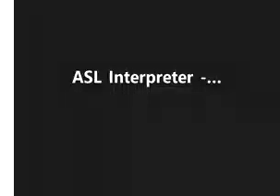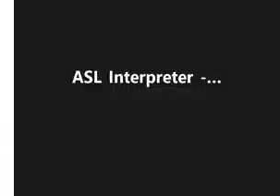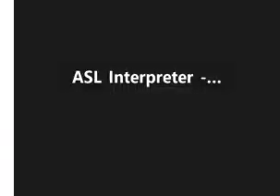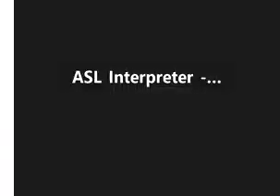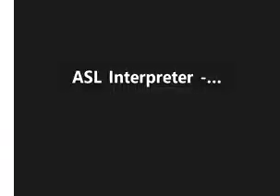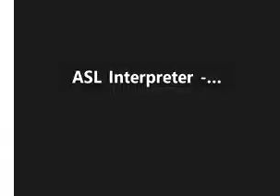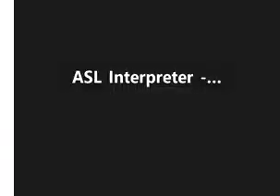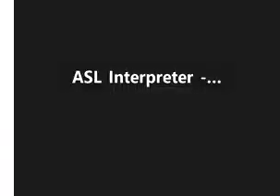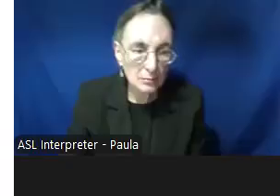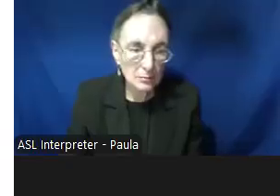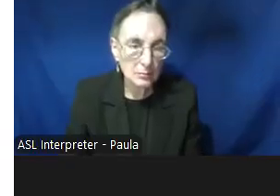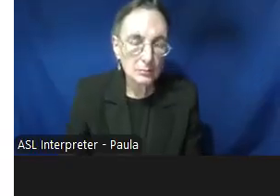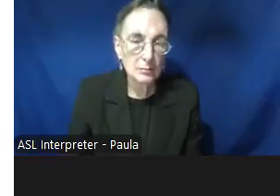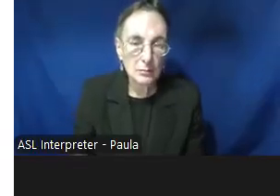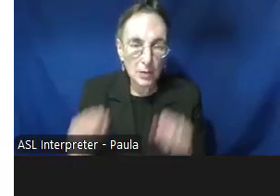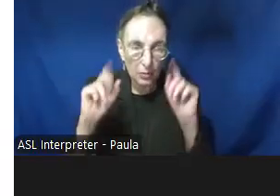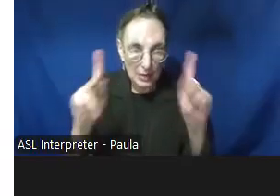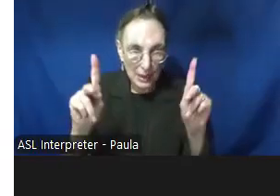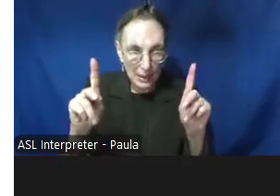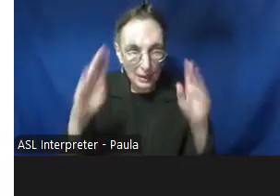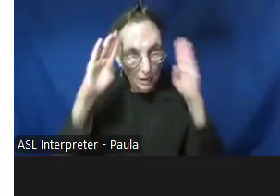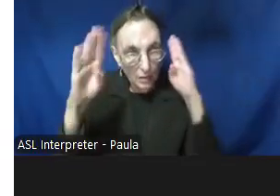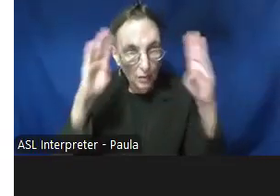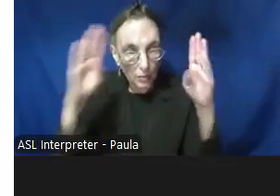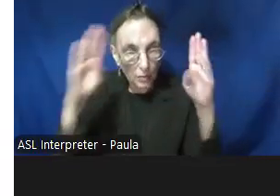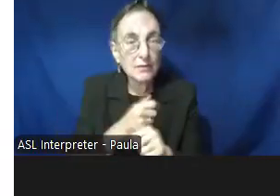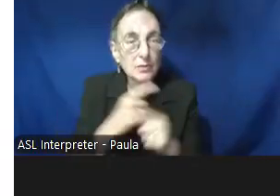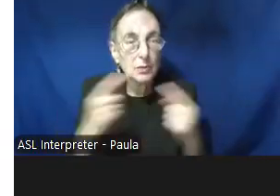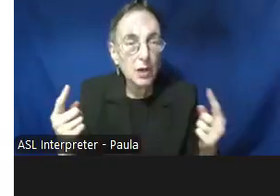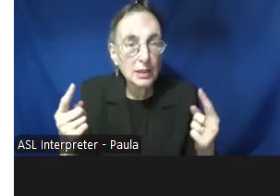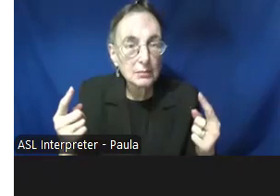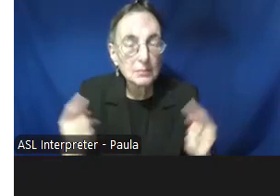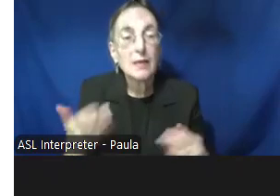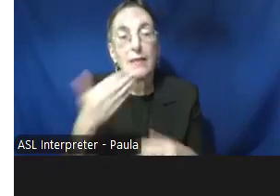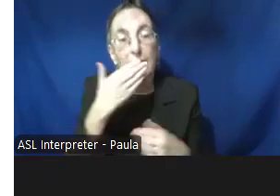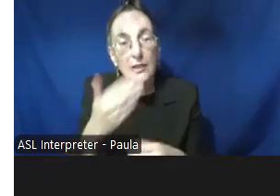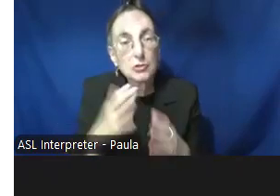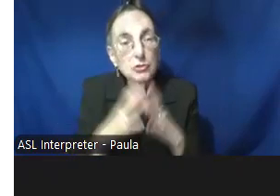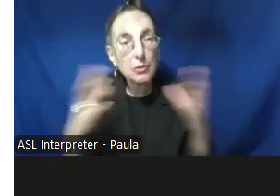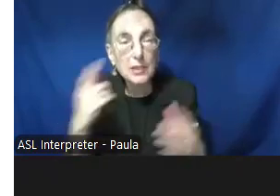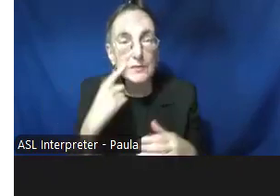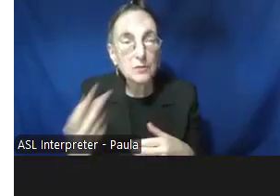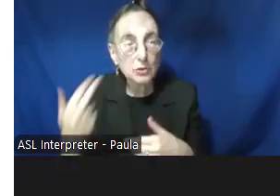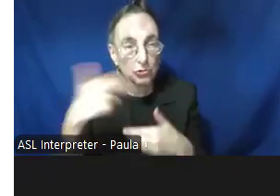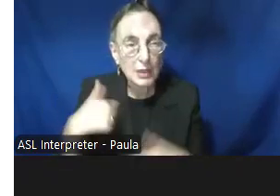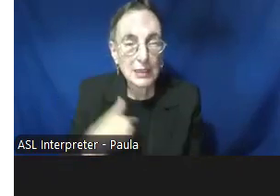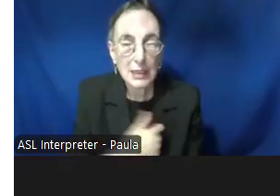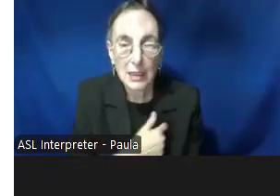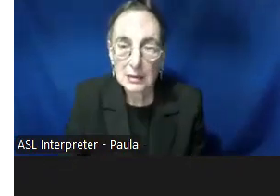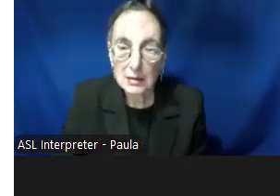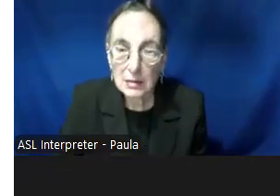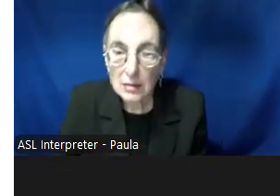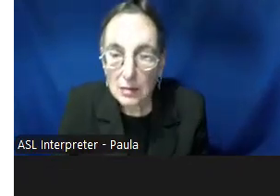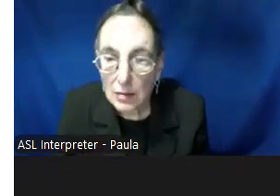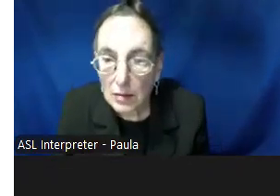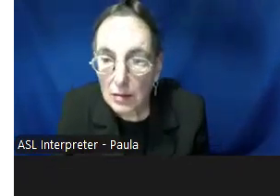Hey, hello everybody. Thank you so much for joining us in this very interesting